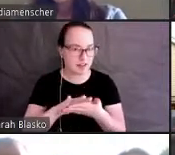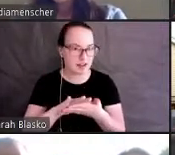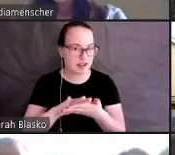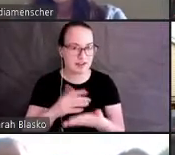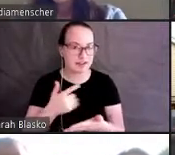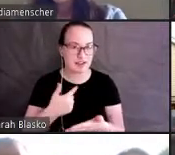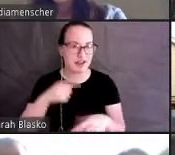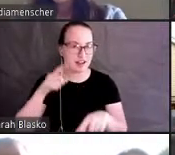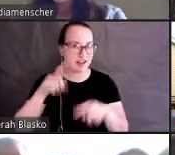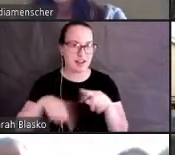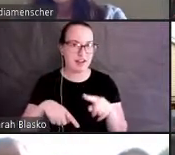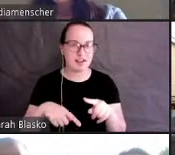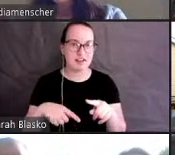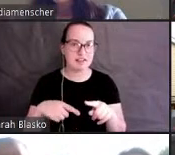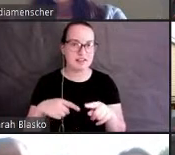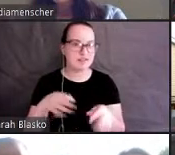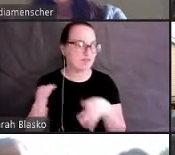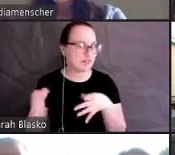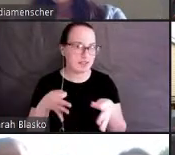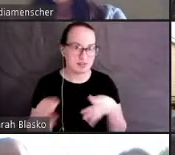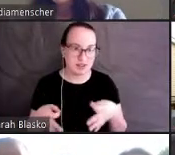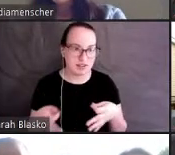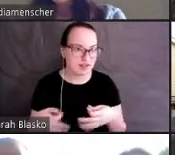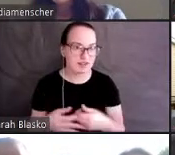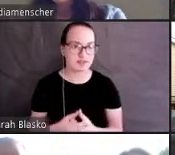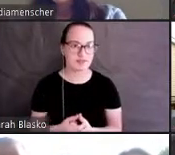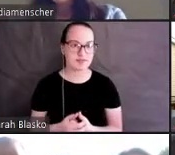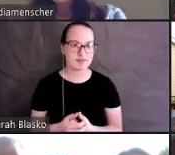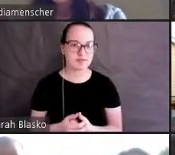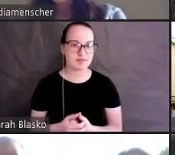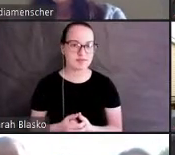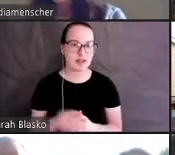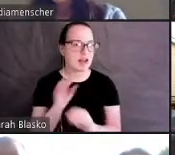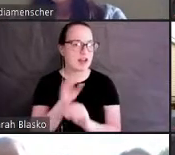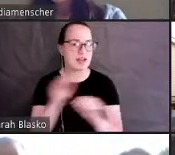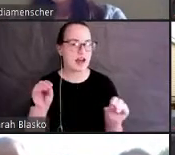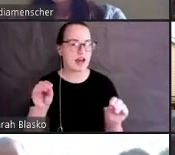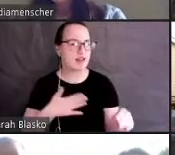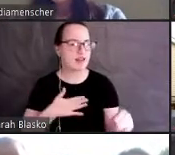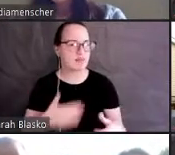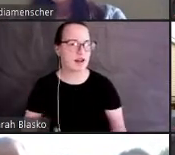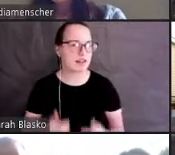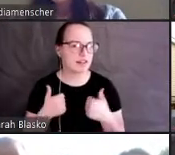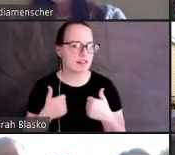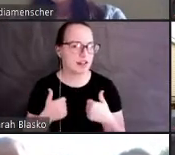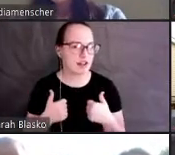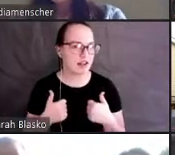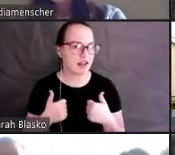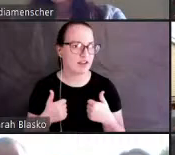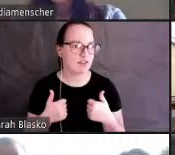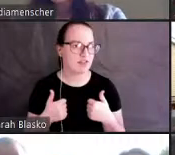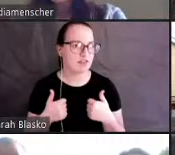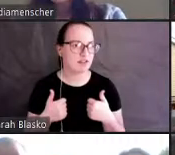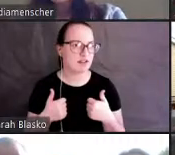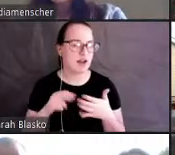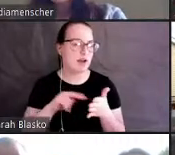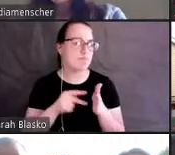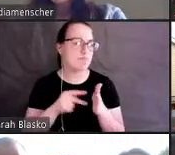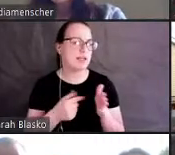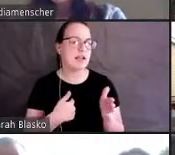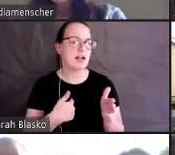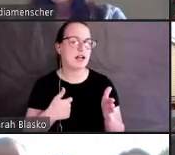justify. There's nothing in my life that would prove that I deserve any of this type of